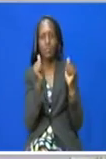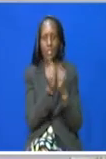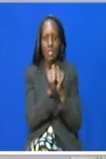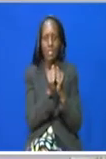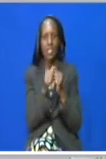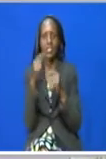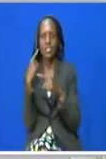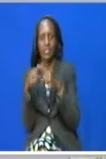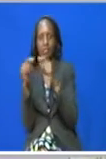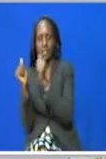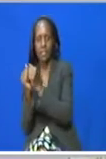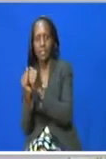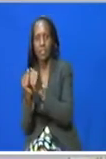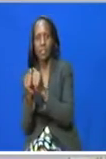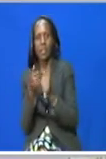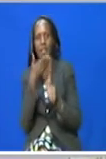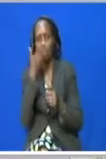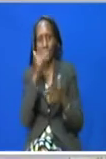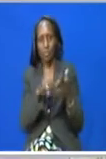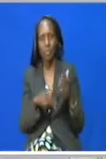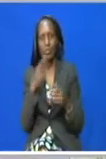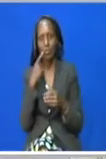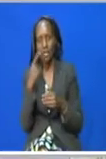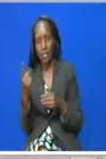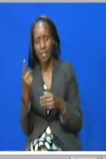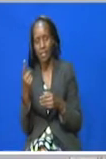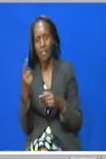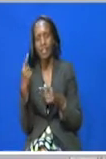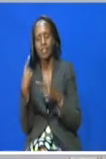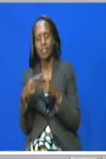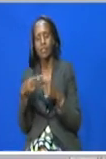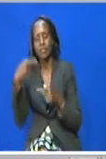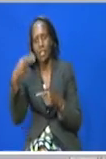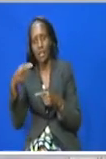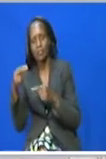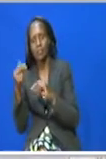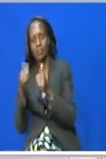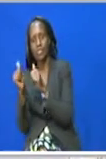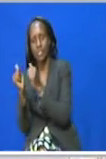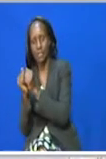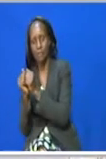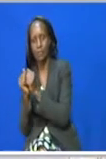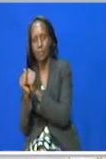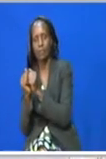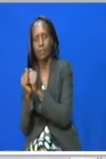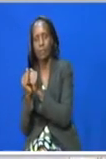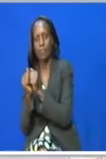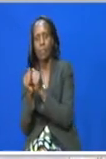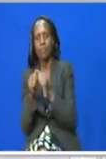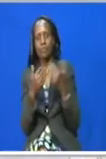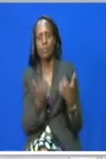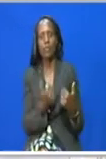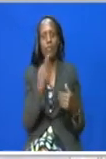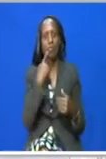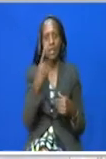which gives us 100. Times height, which is 10. So this is 100 multiplied